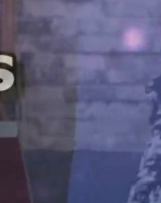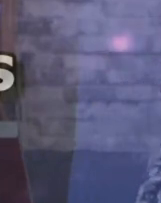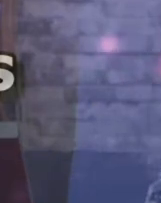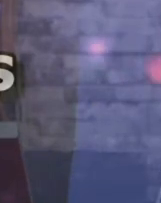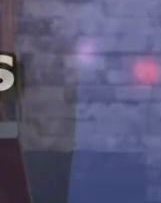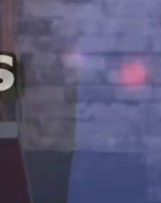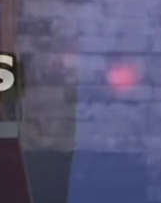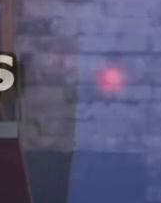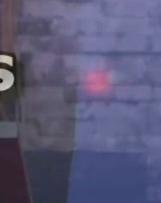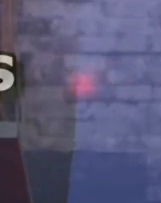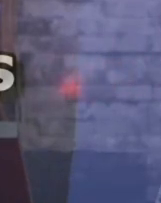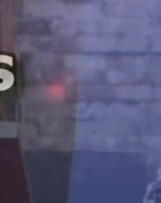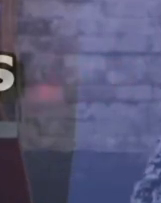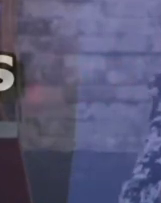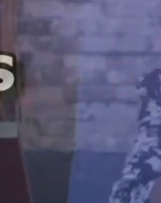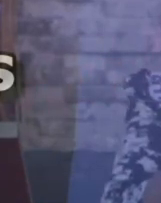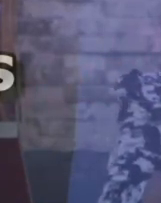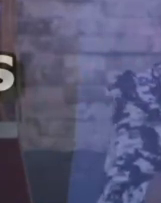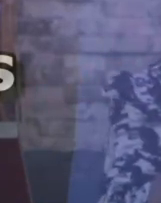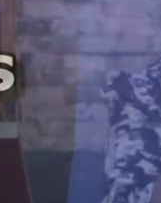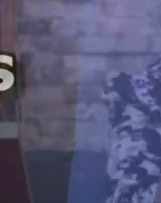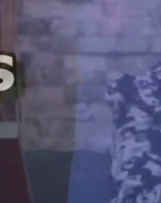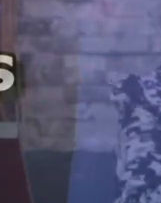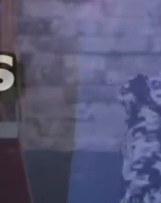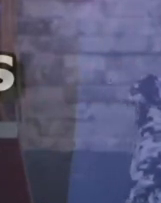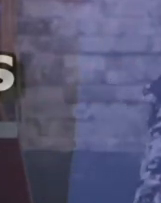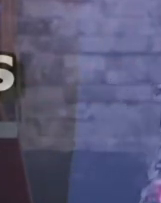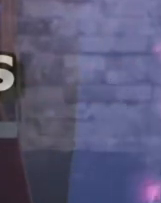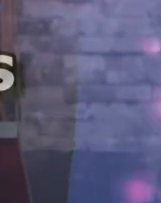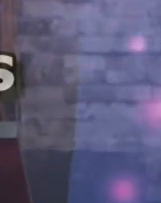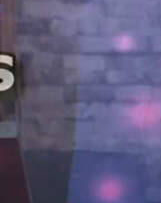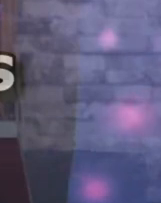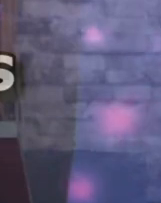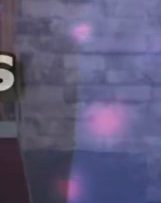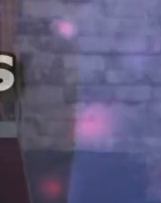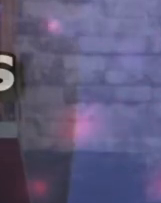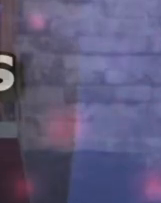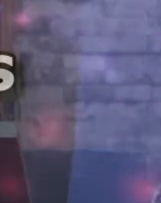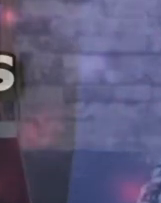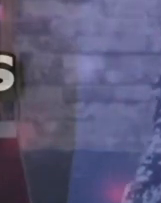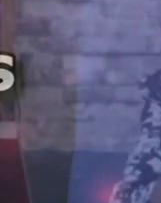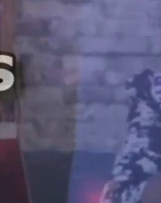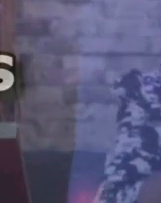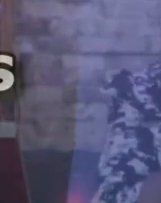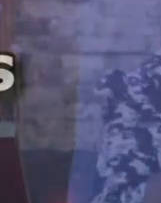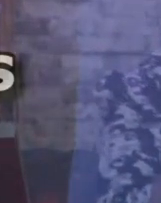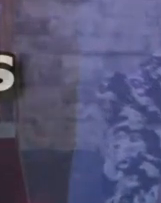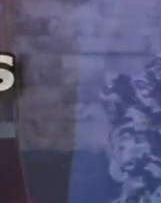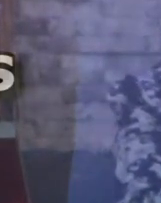It's all about you. The altar is not yet closed. You can just come and tell him, no, it's all about